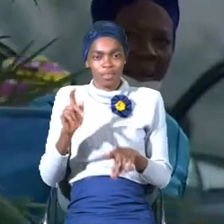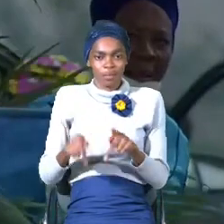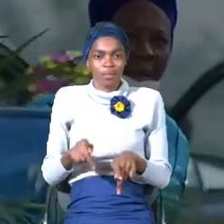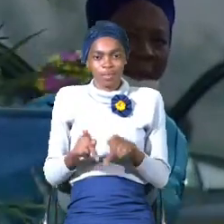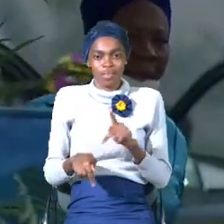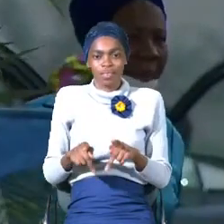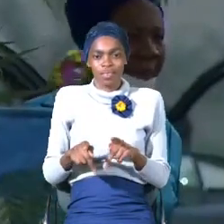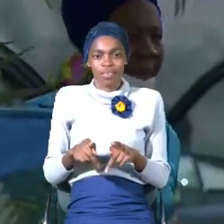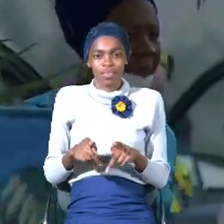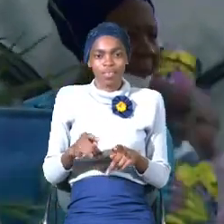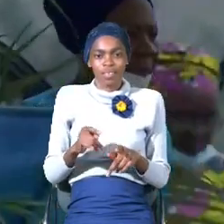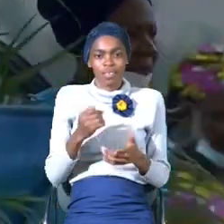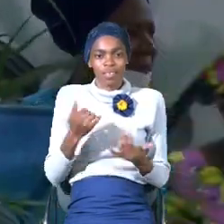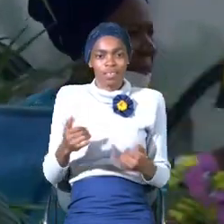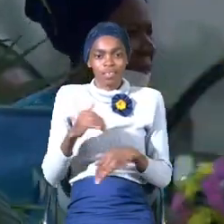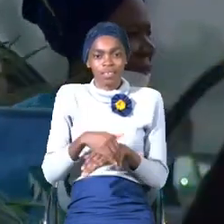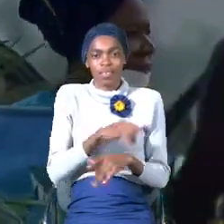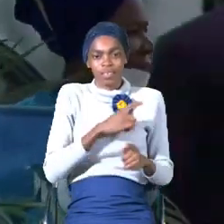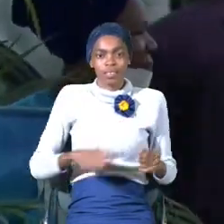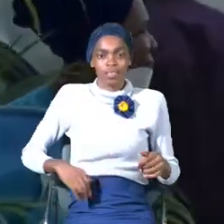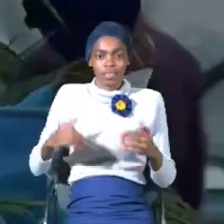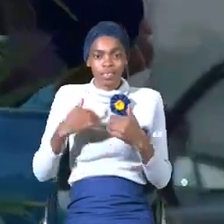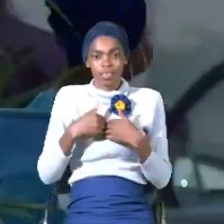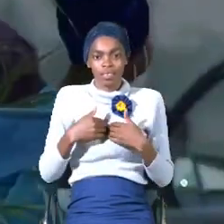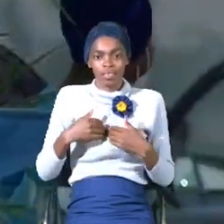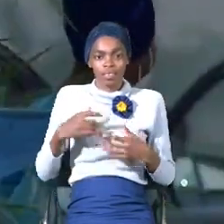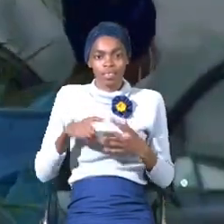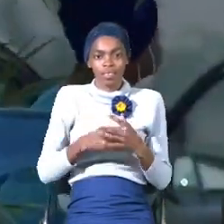something. I want to introduce to you